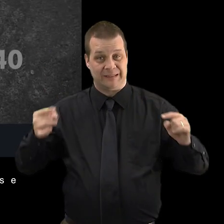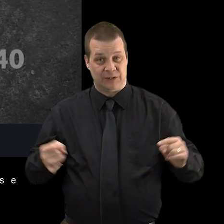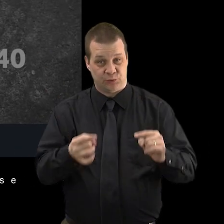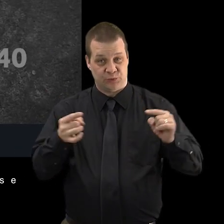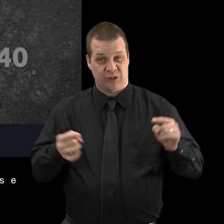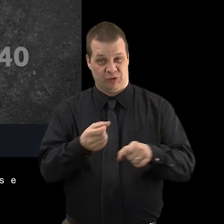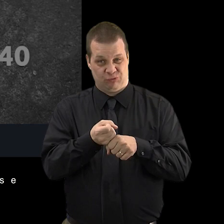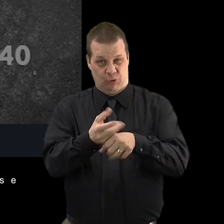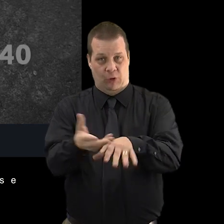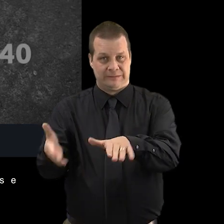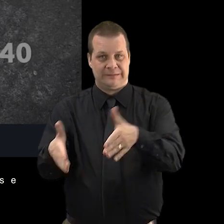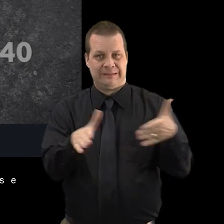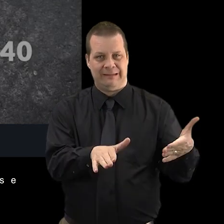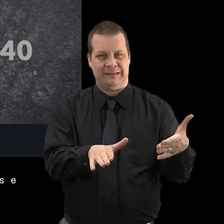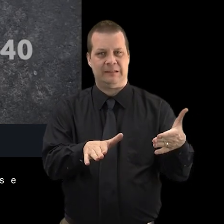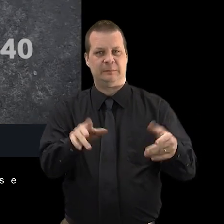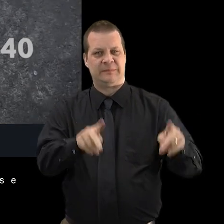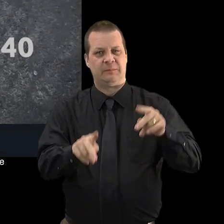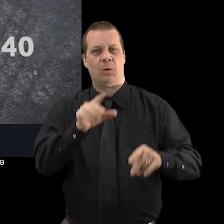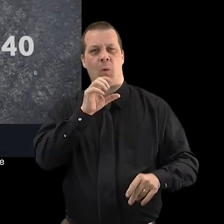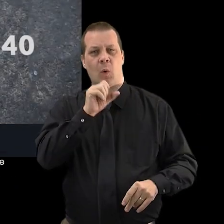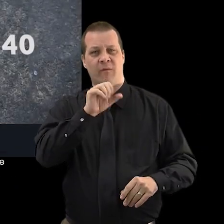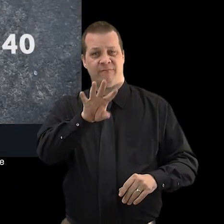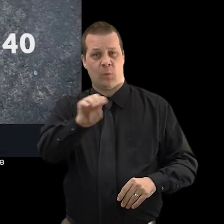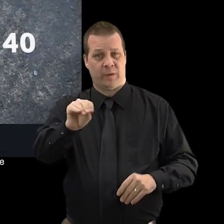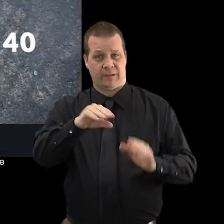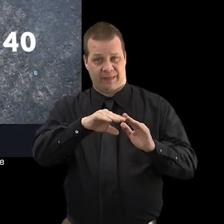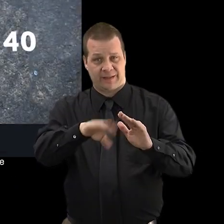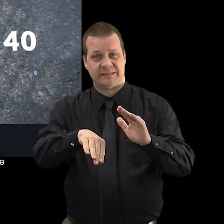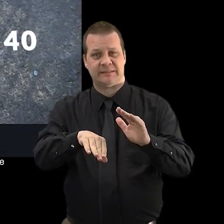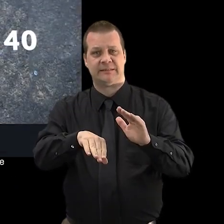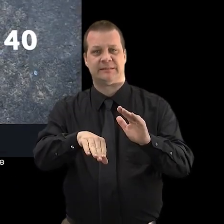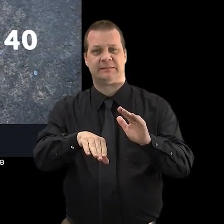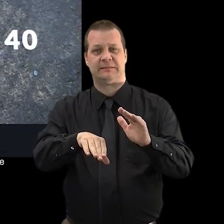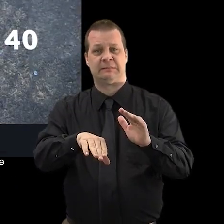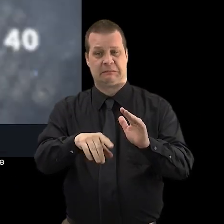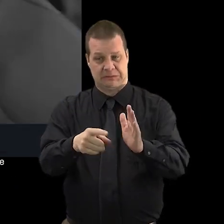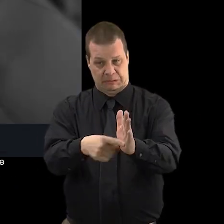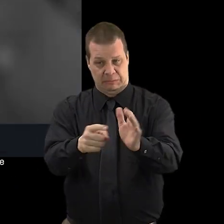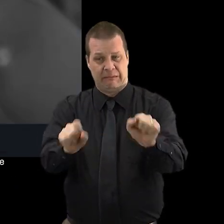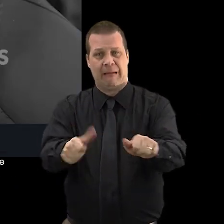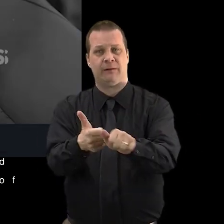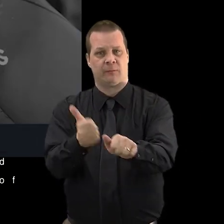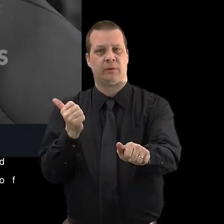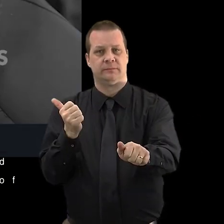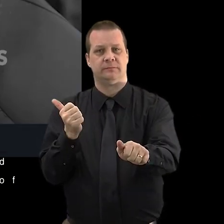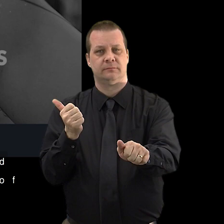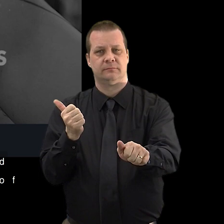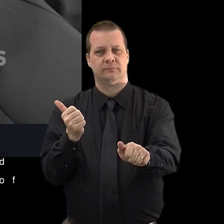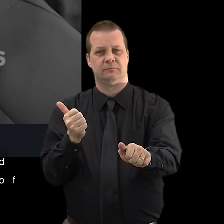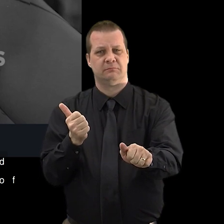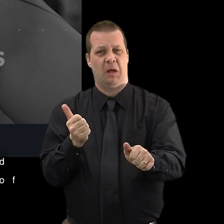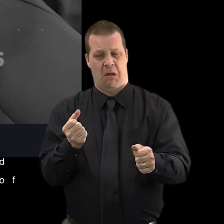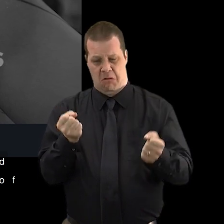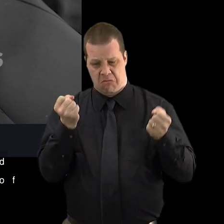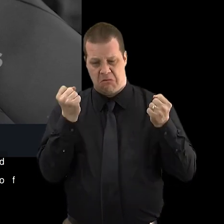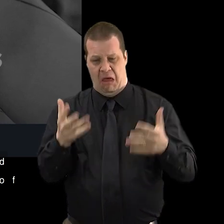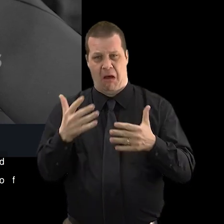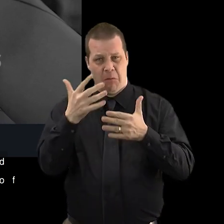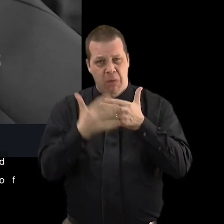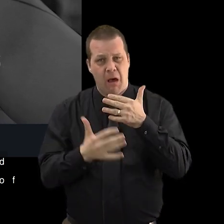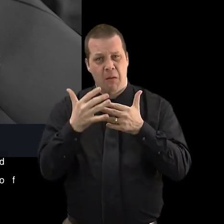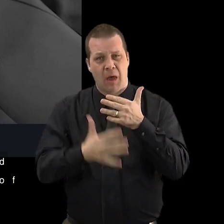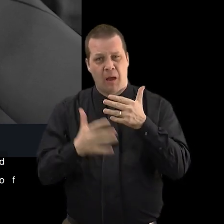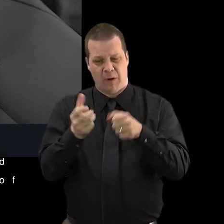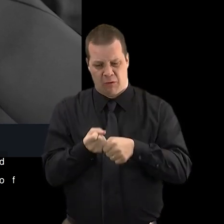Did you know that traumatic injuries are the leading cause of death for people under age 40? And that some of these deaths are preventable? Blood loss